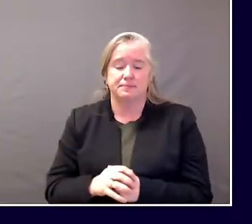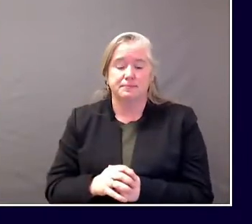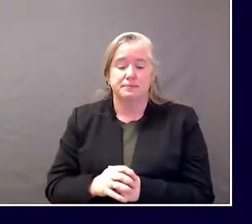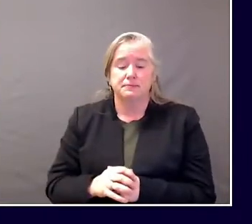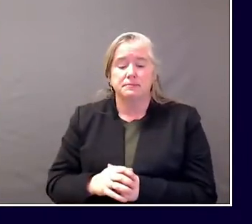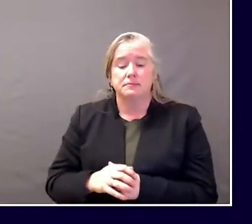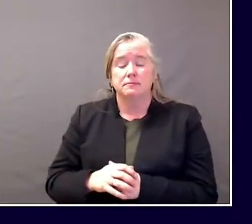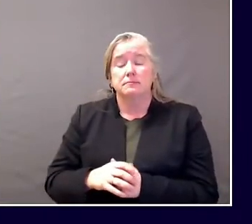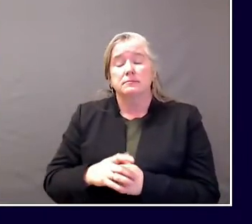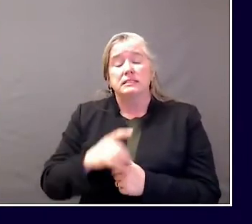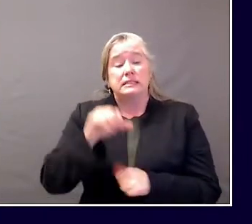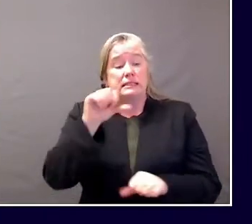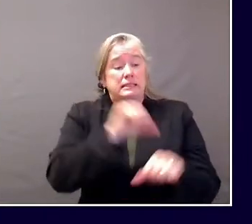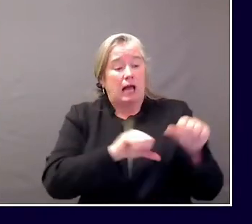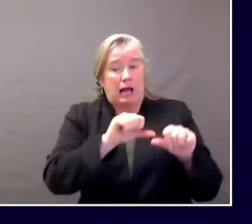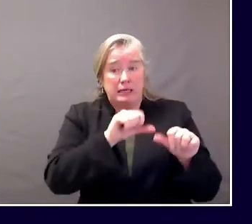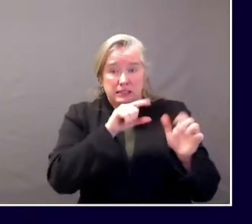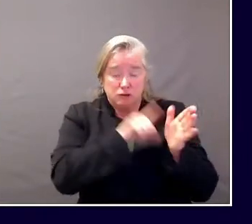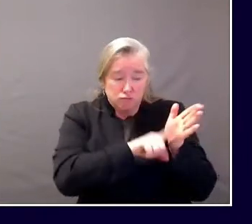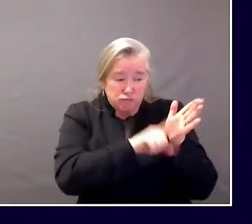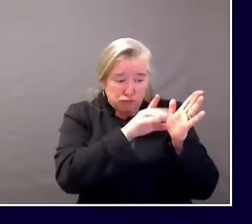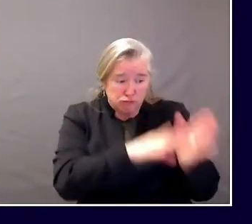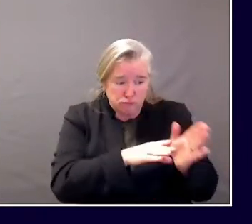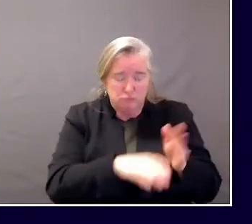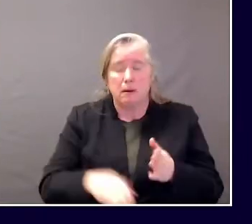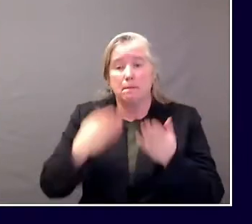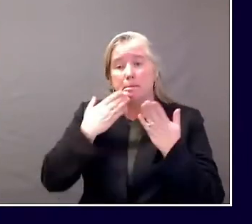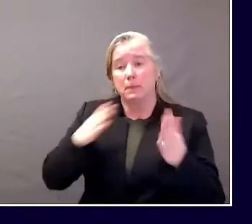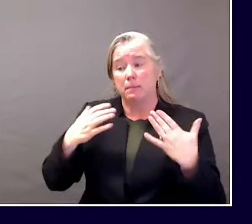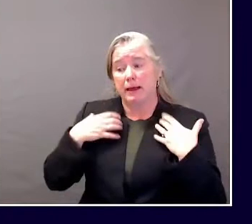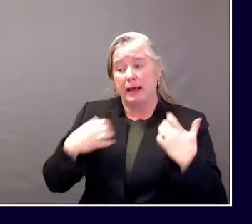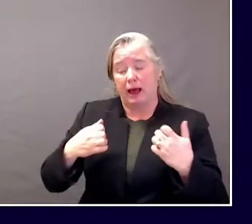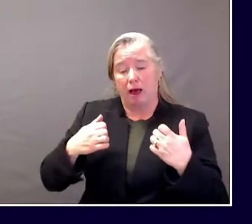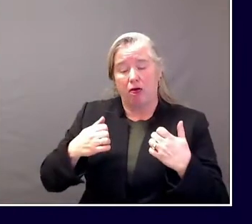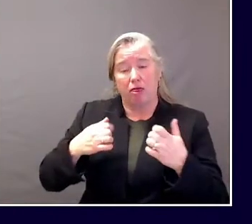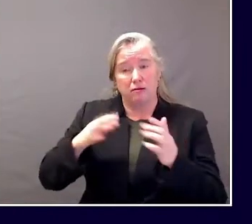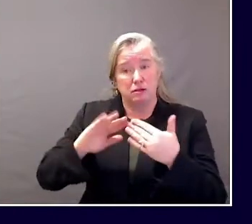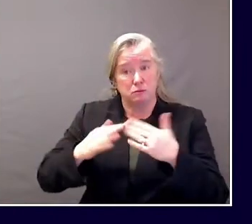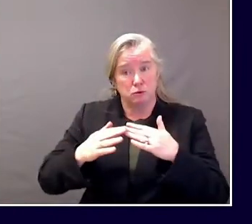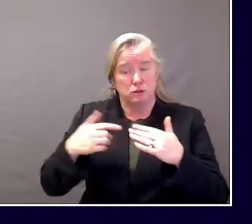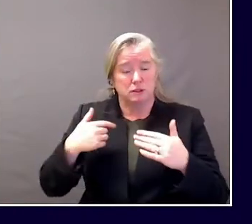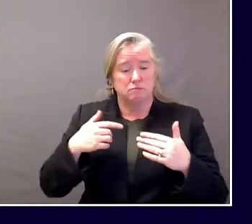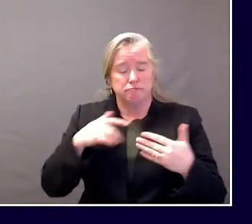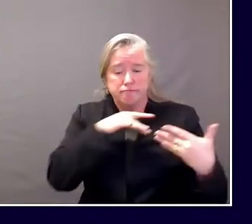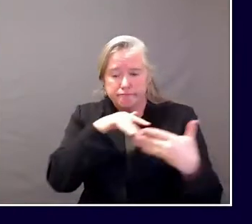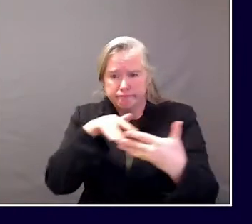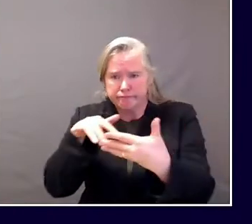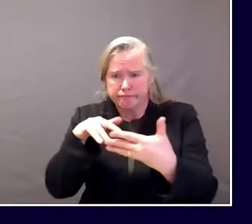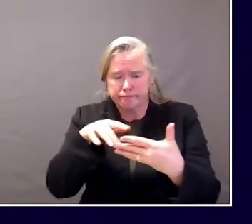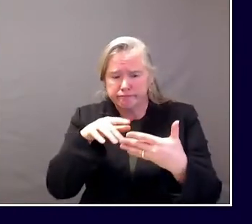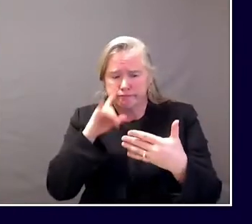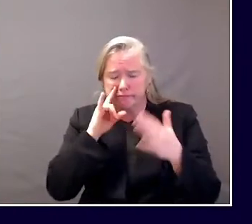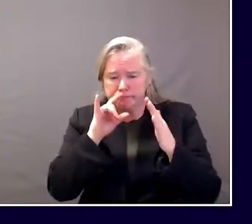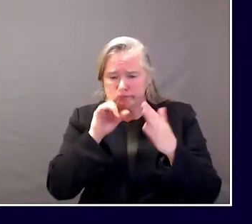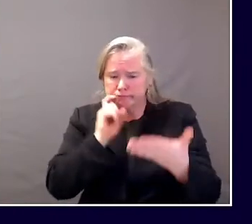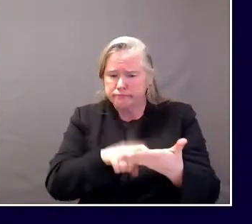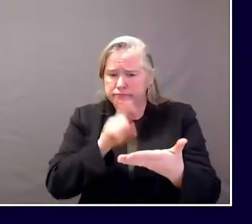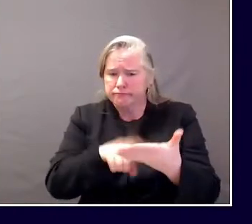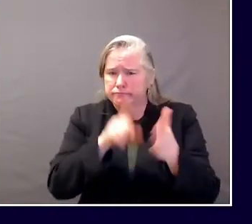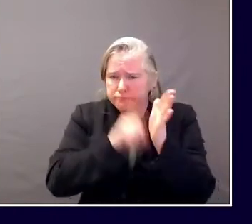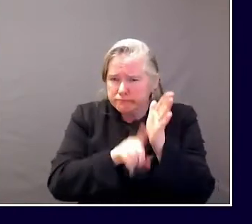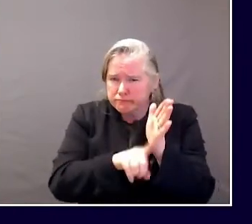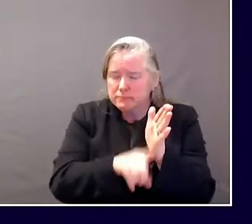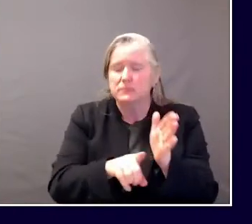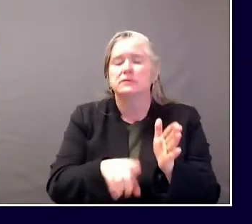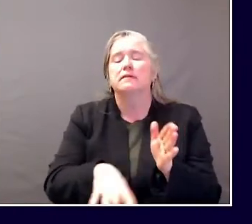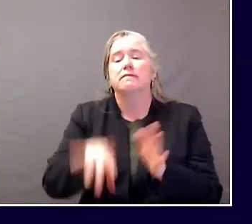health community has learned about these antigen-based tests in recent weeks and months is that they perform the